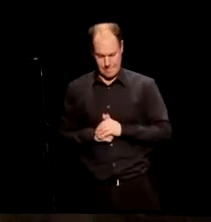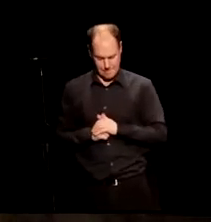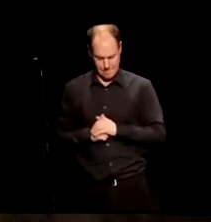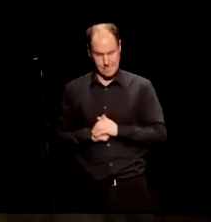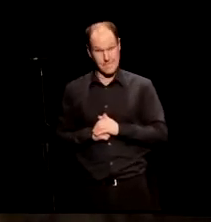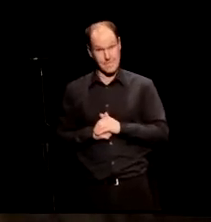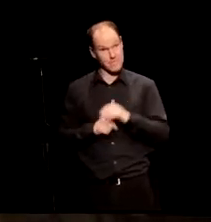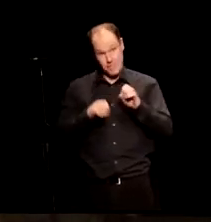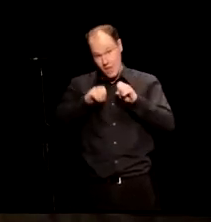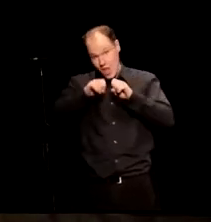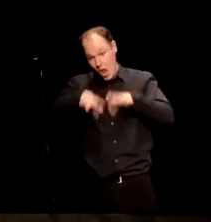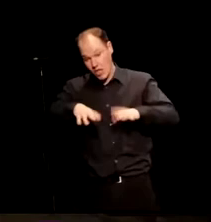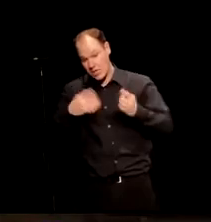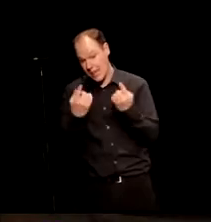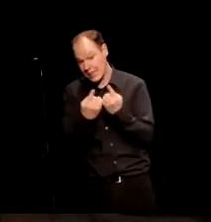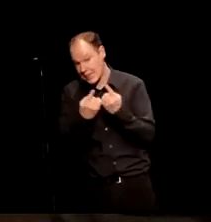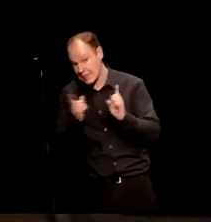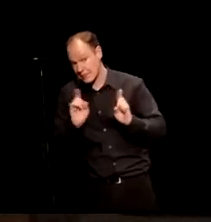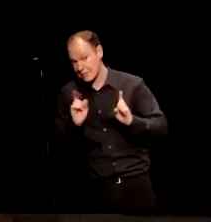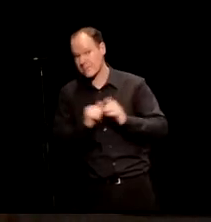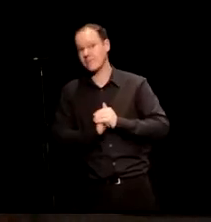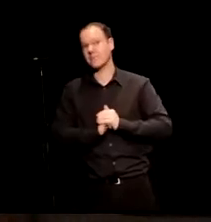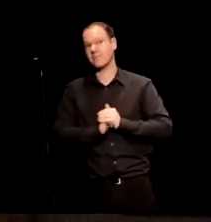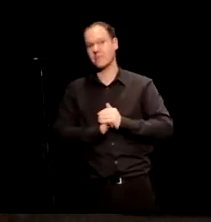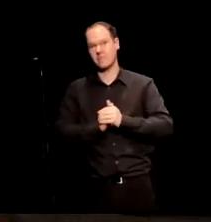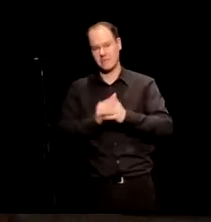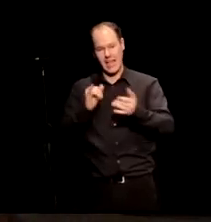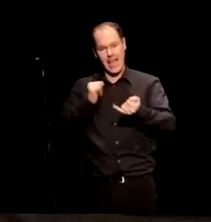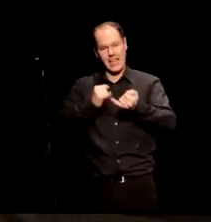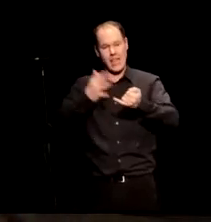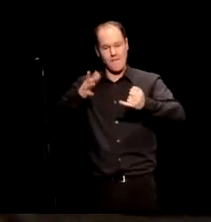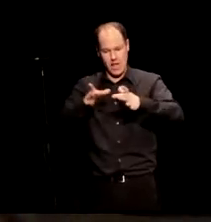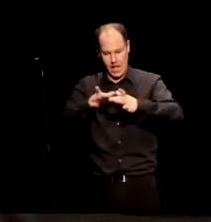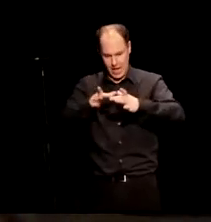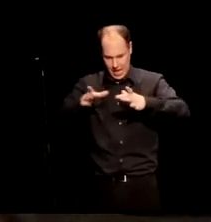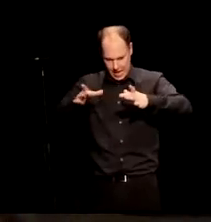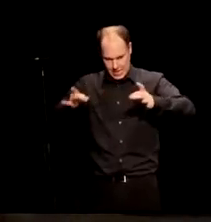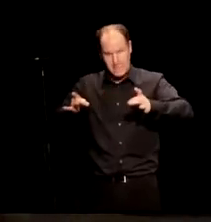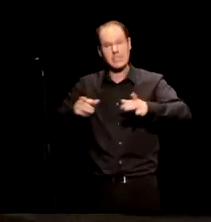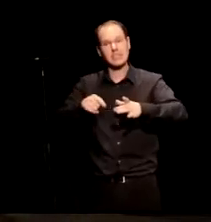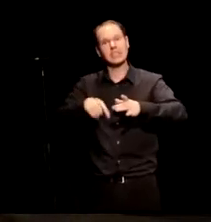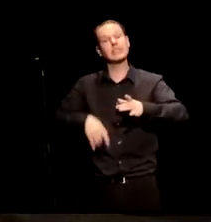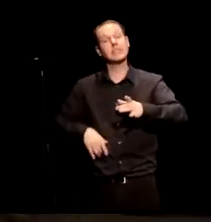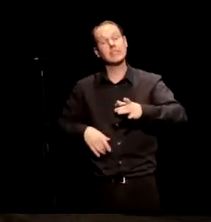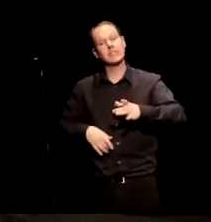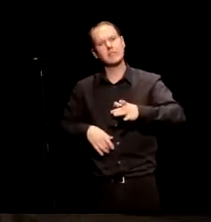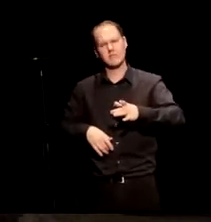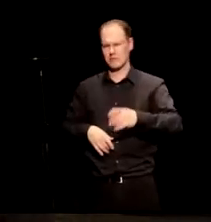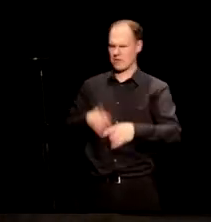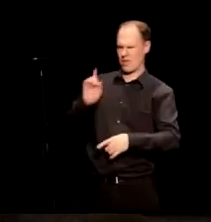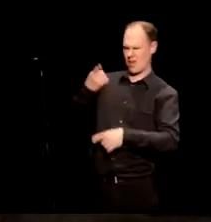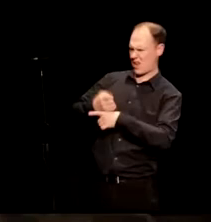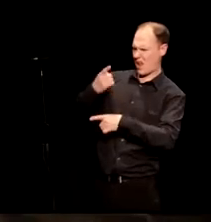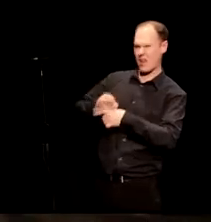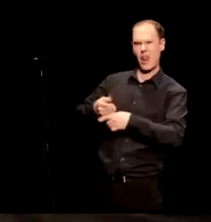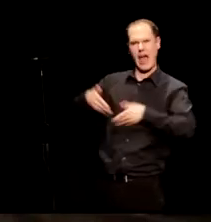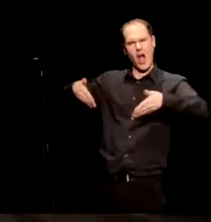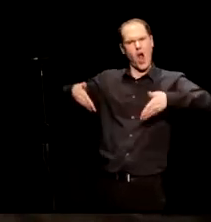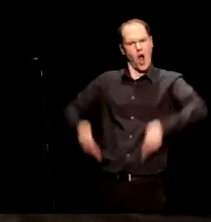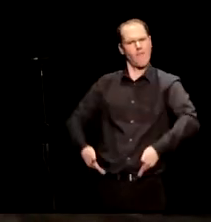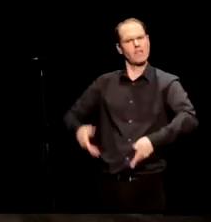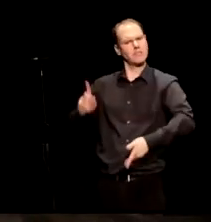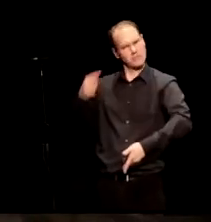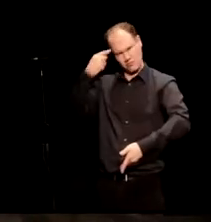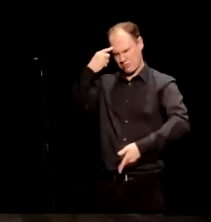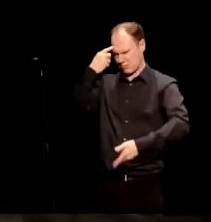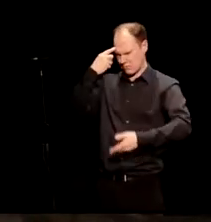The lost article is a silver casket. What are you talking about, a coffin? Who ever heard of a